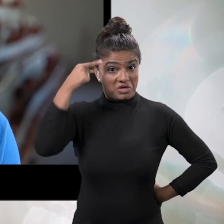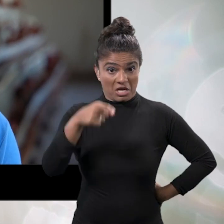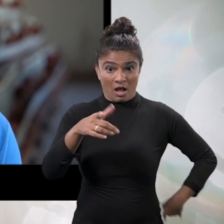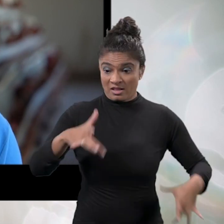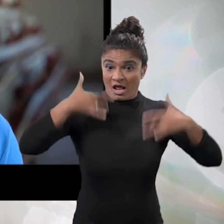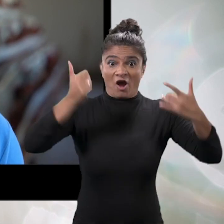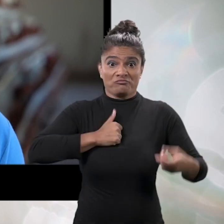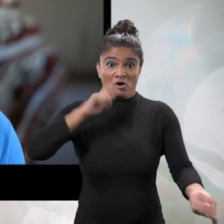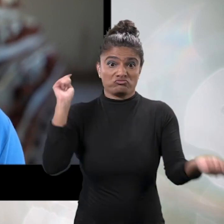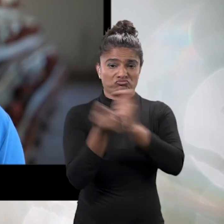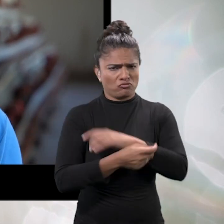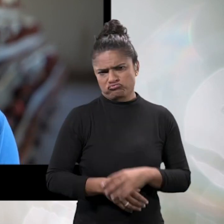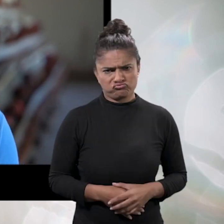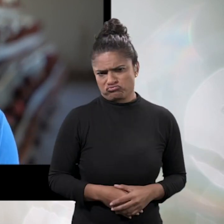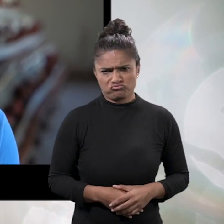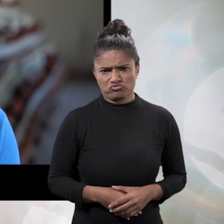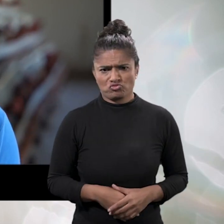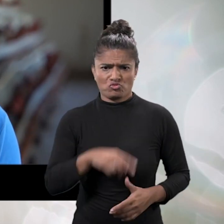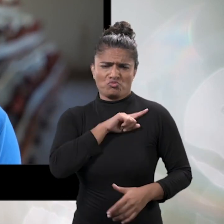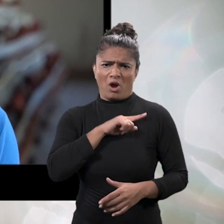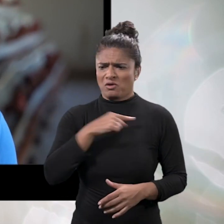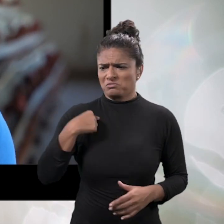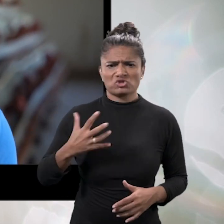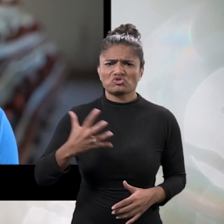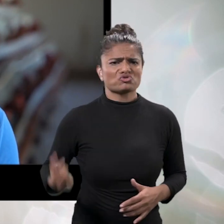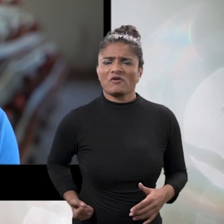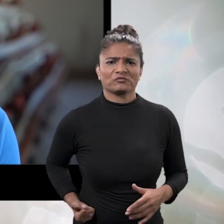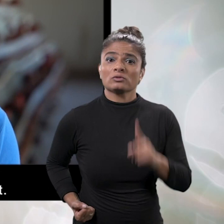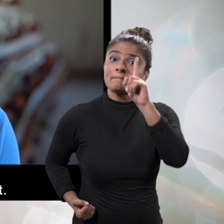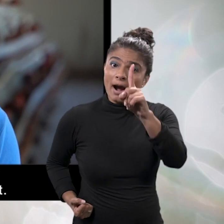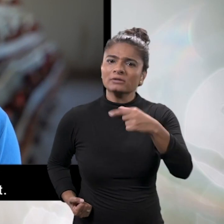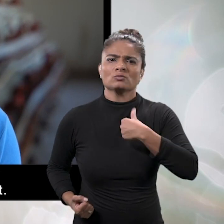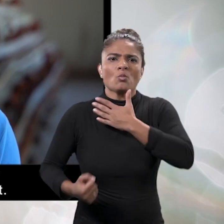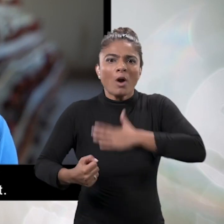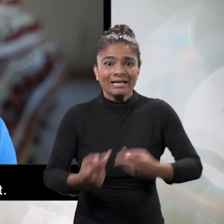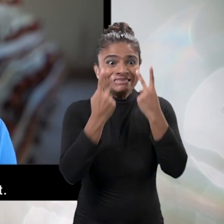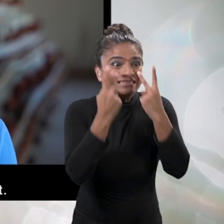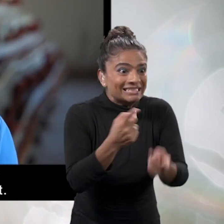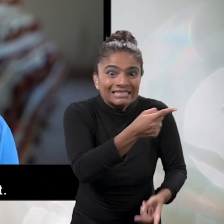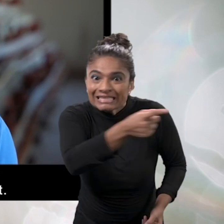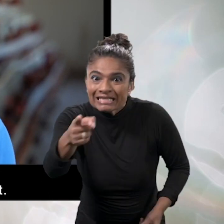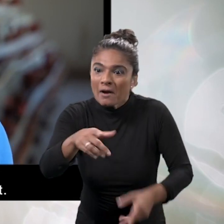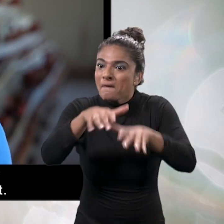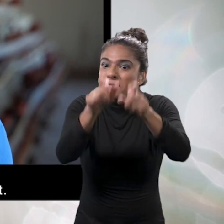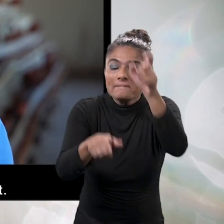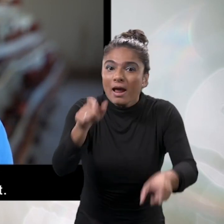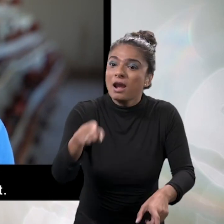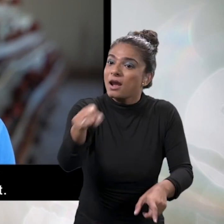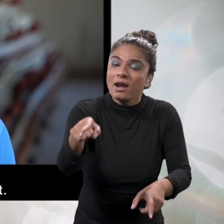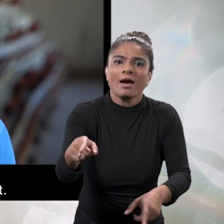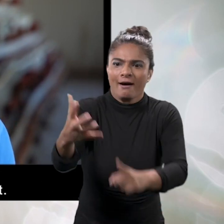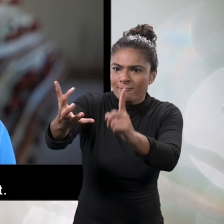ngisho ngathi kuyishintshile impilo yami ngoba angikho selfish. Ngiwumuntu oyethanda ukubona nabanye